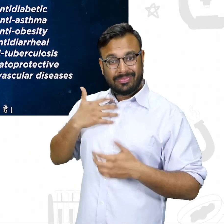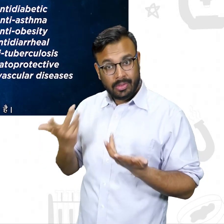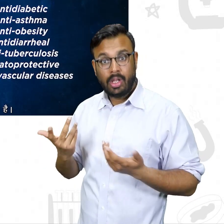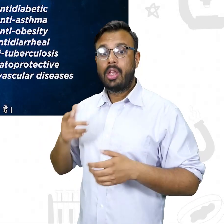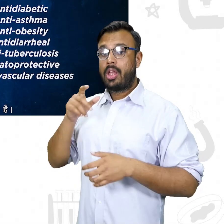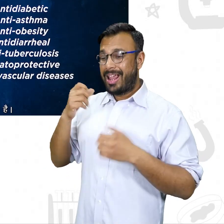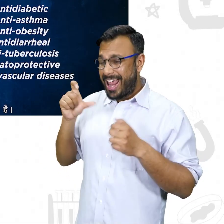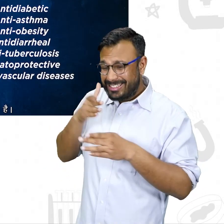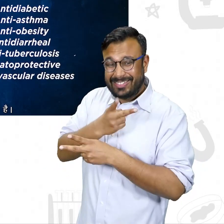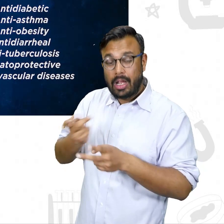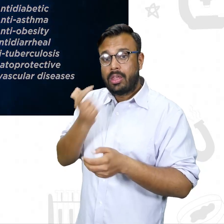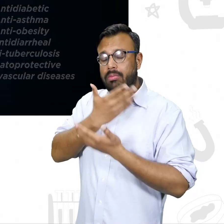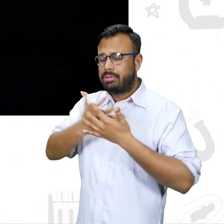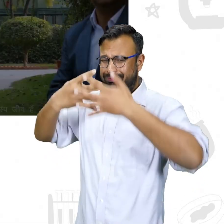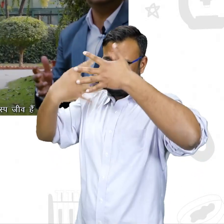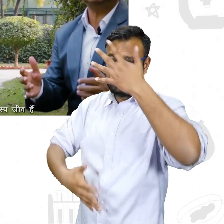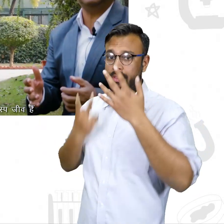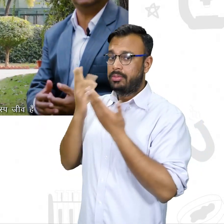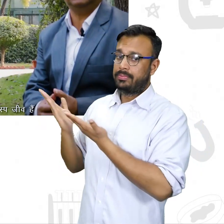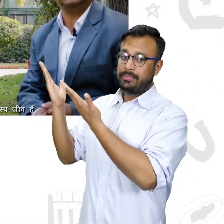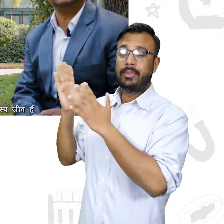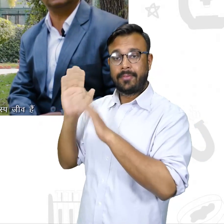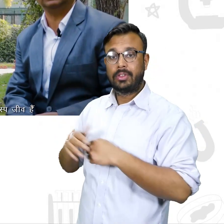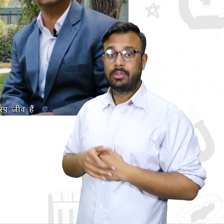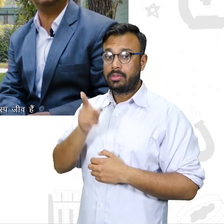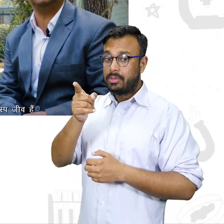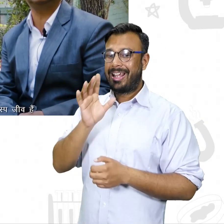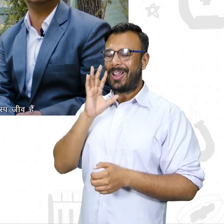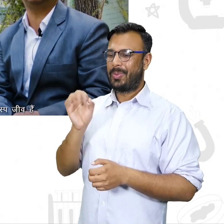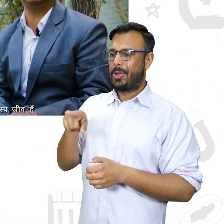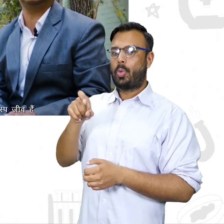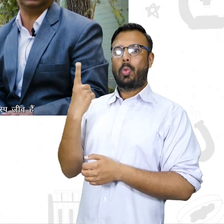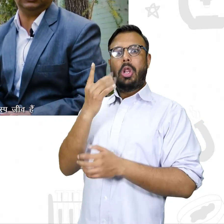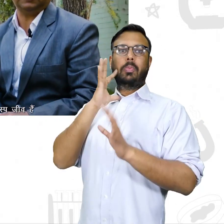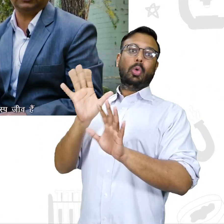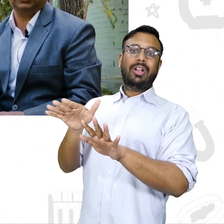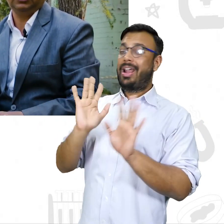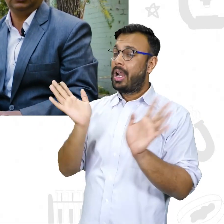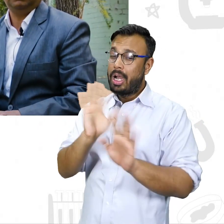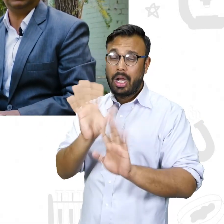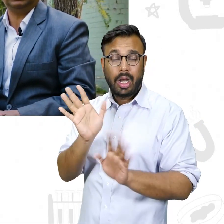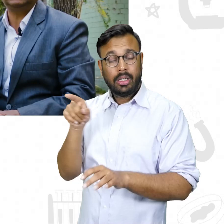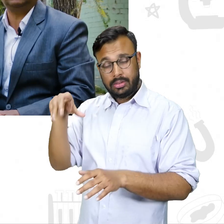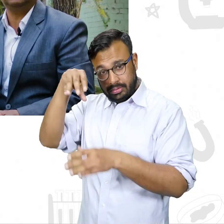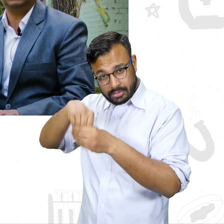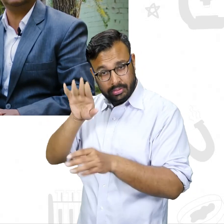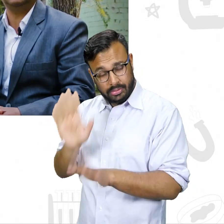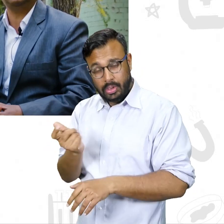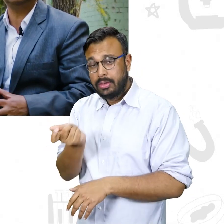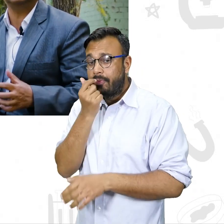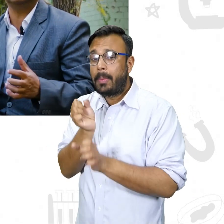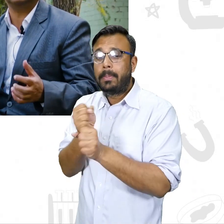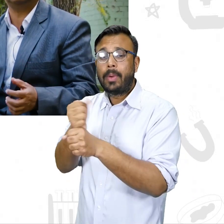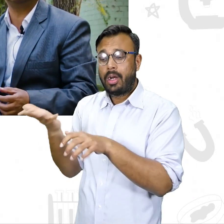even anti-cancerous activities. In this way, lichens are not only biologically important organisms, but also they are